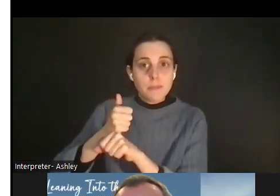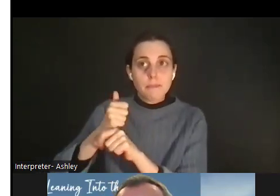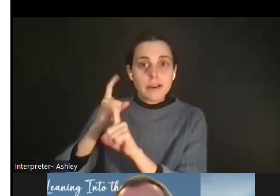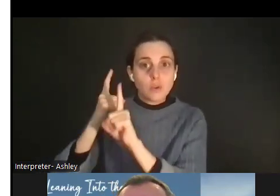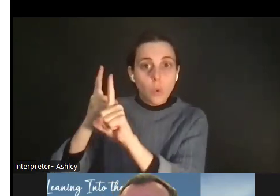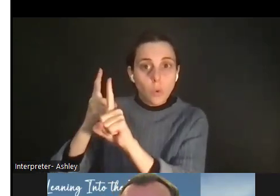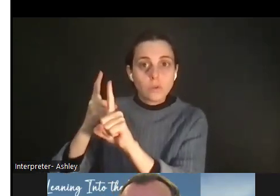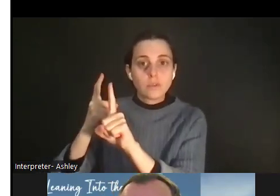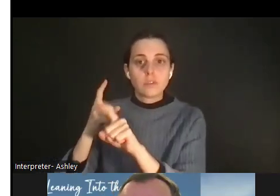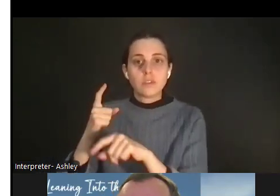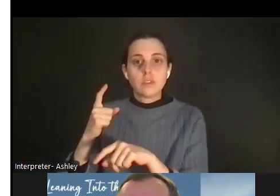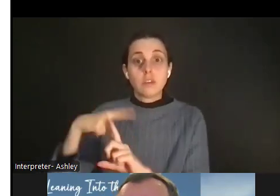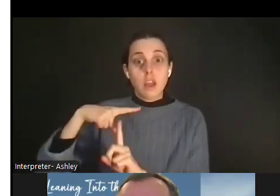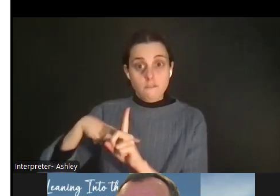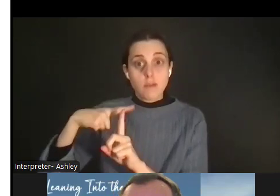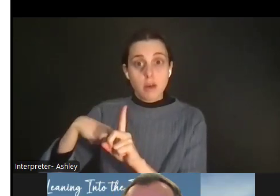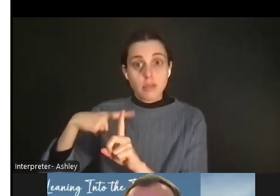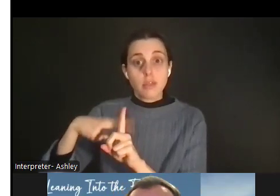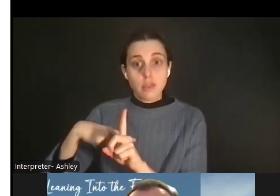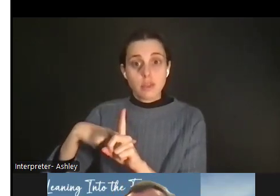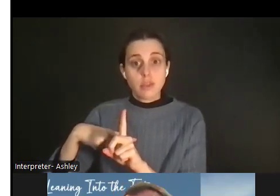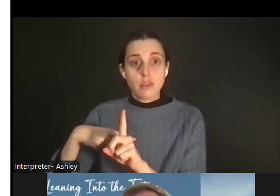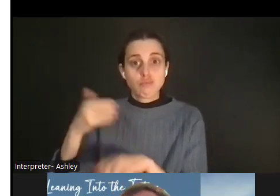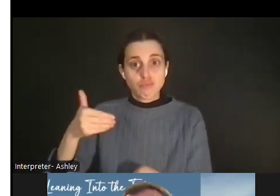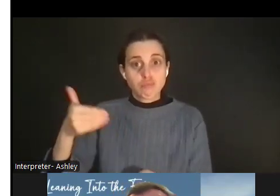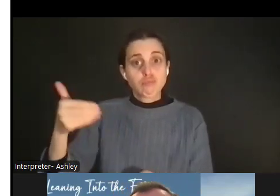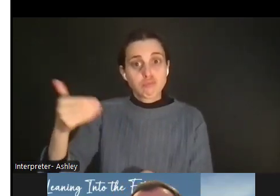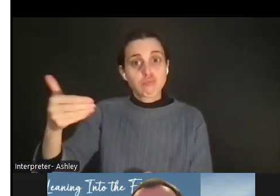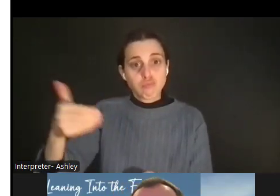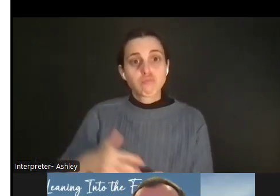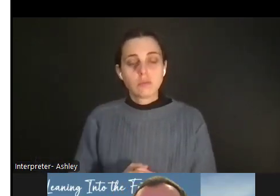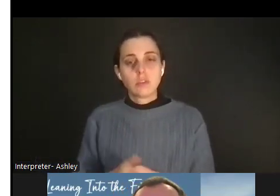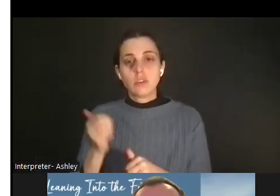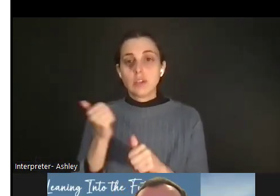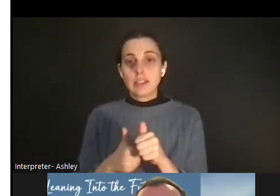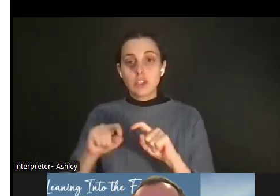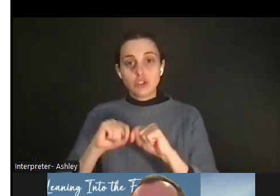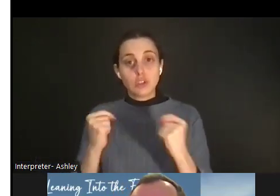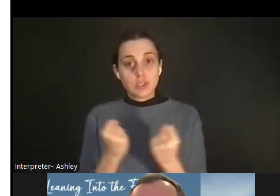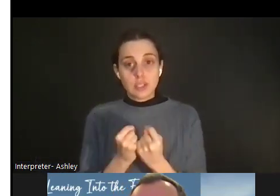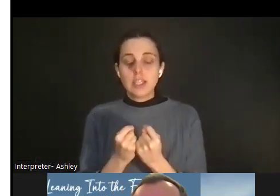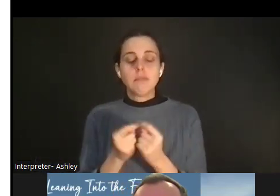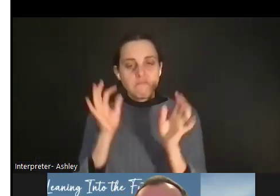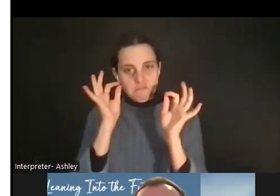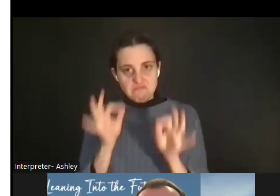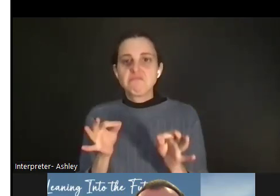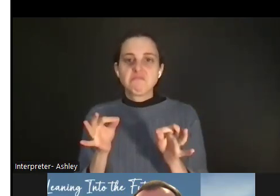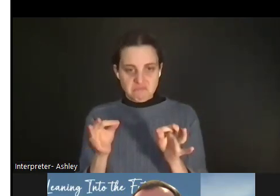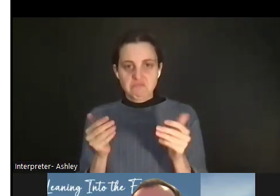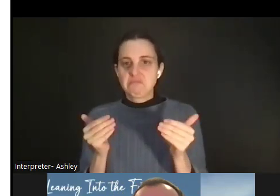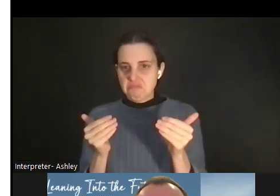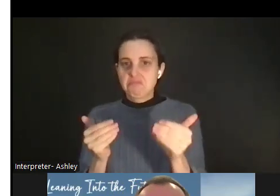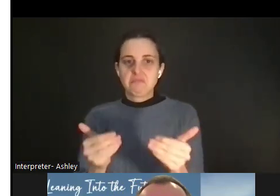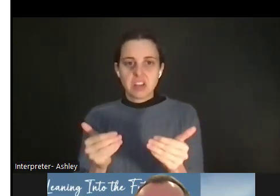for a monthly basis. So each team has agreed to deliver a certain number of points,